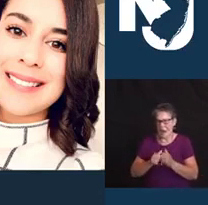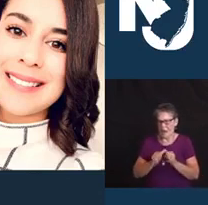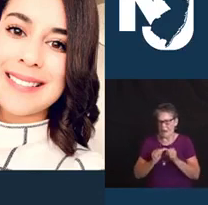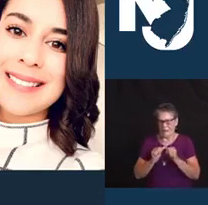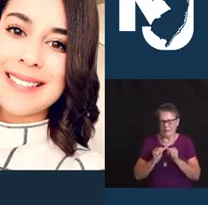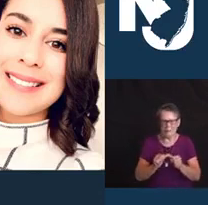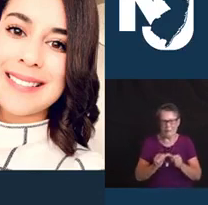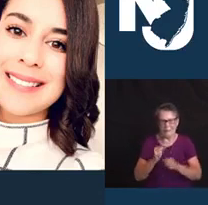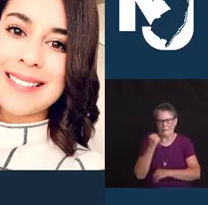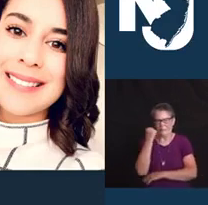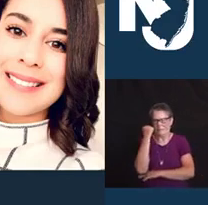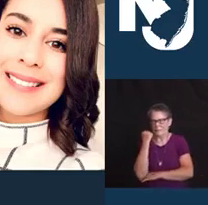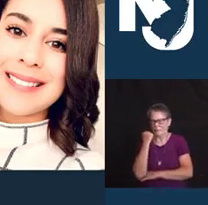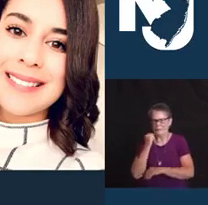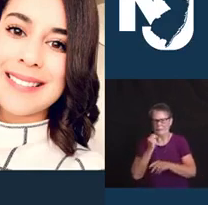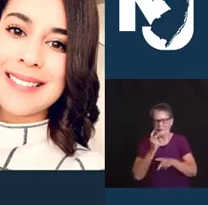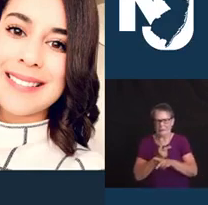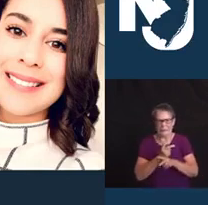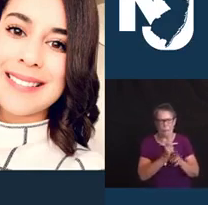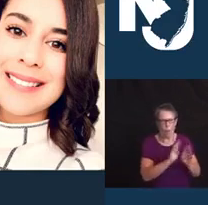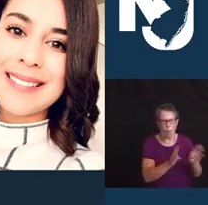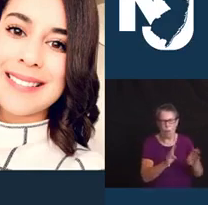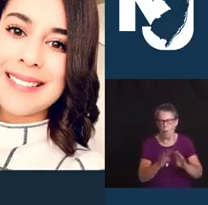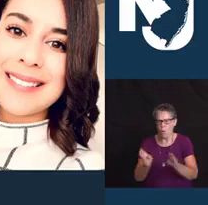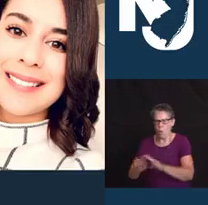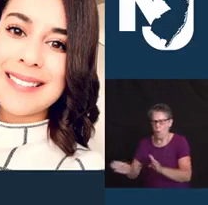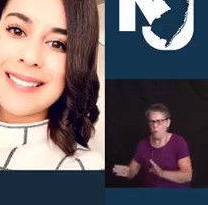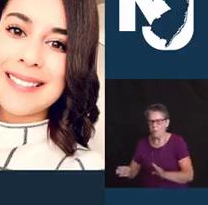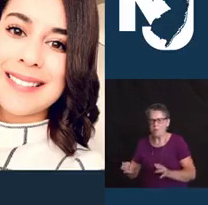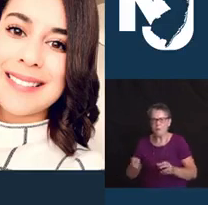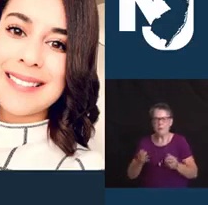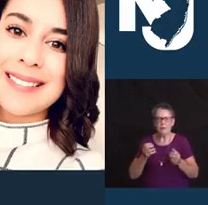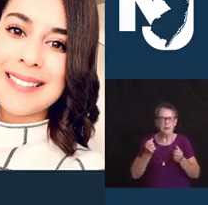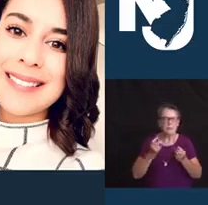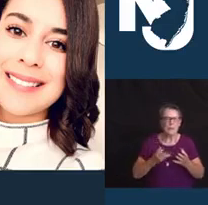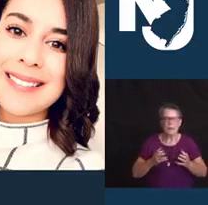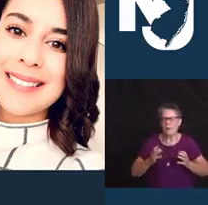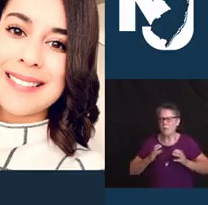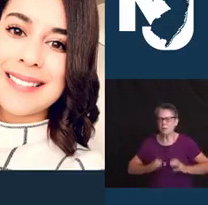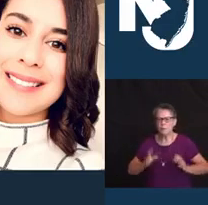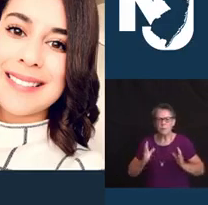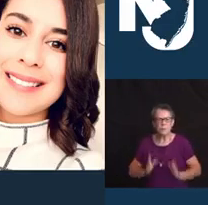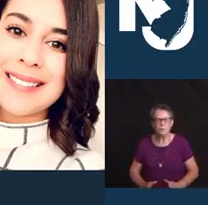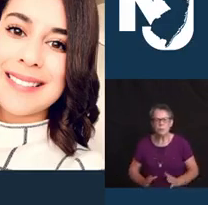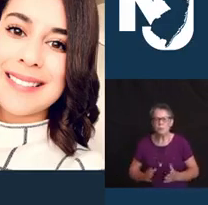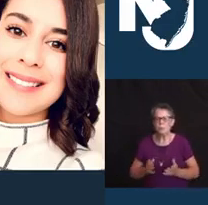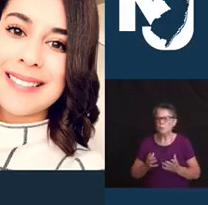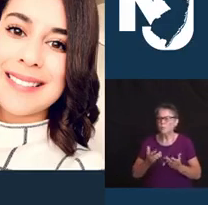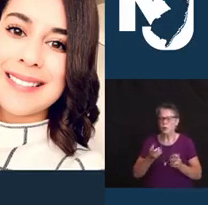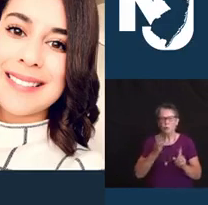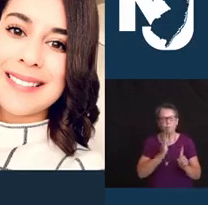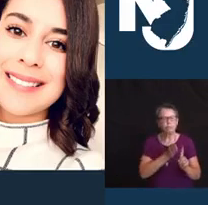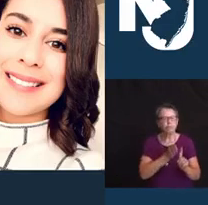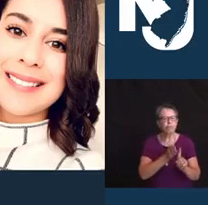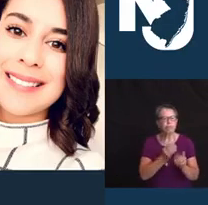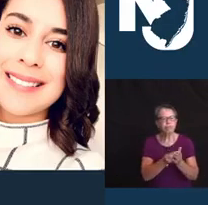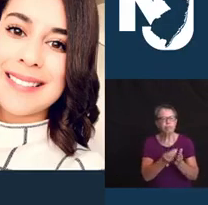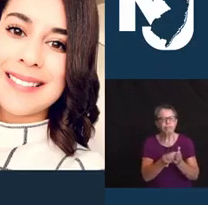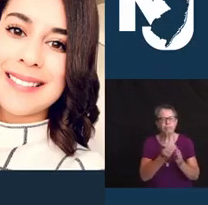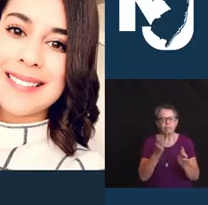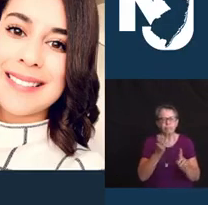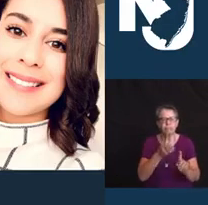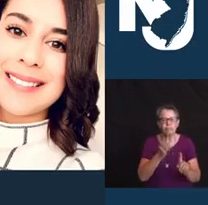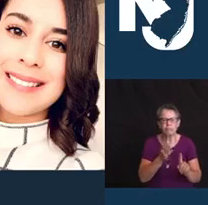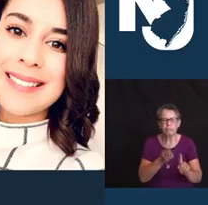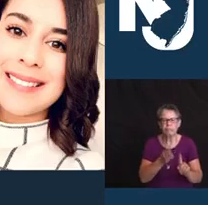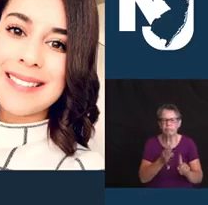Guatapan operates. For countless customers, Guatapan provides much more than a basic necessity, but a taste of their